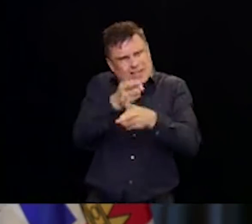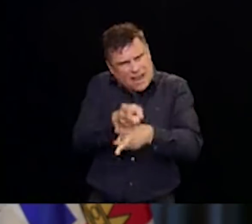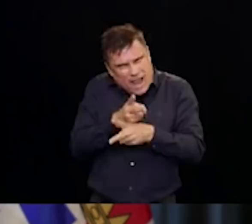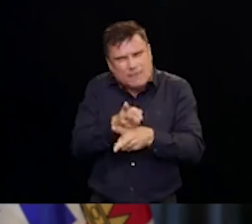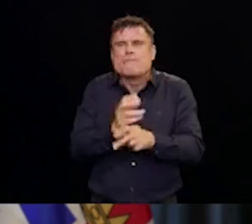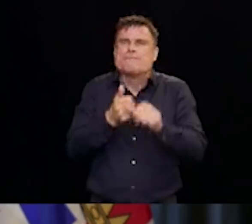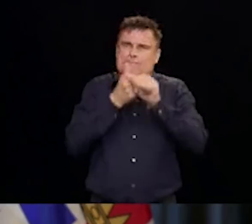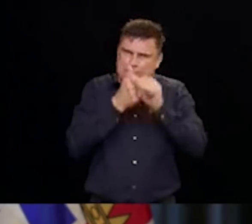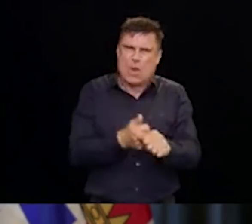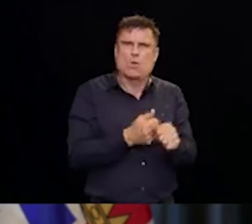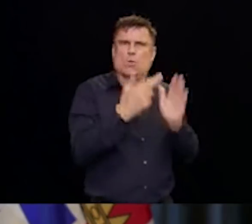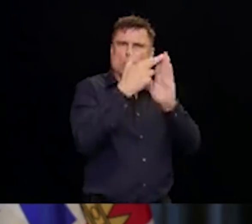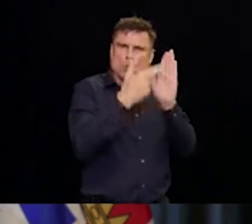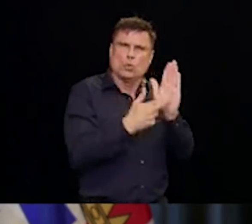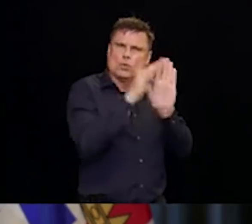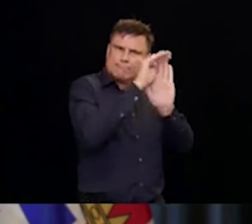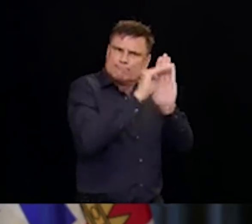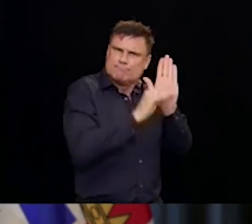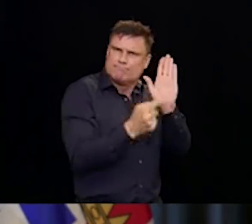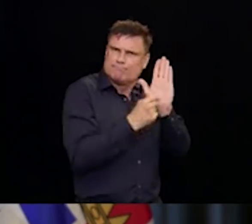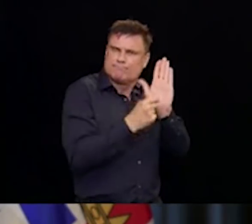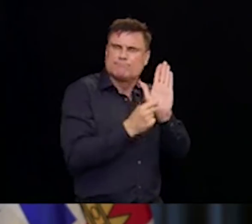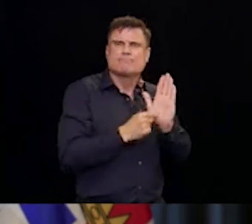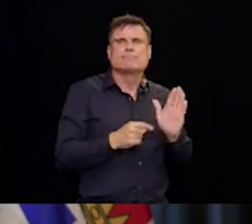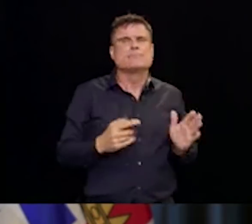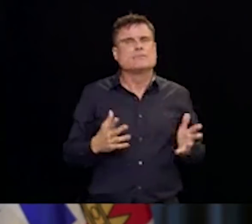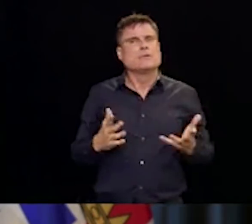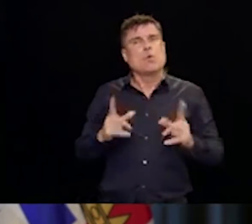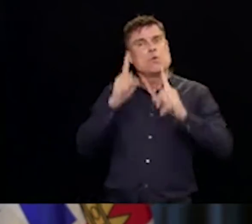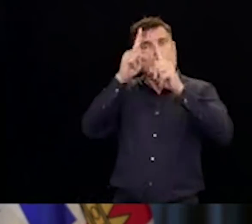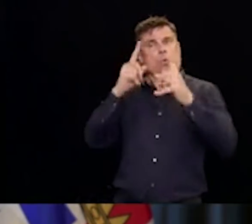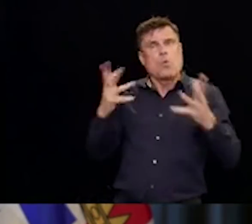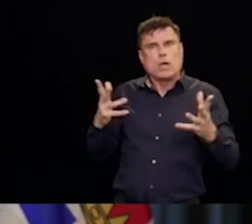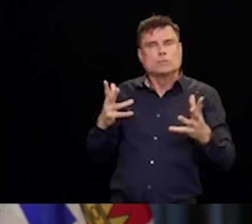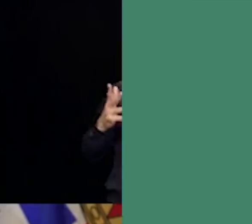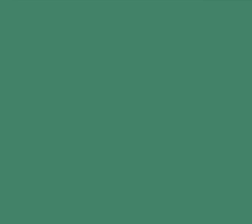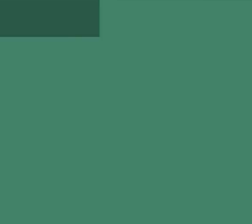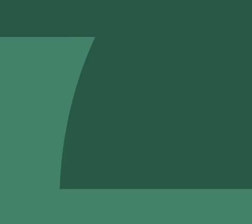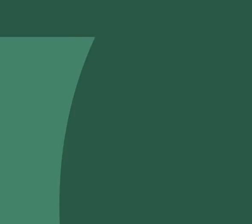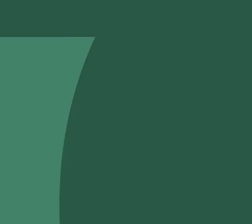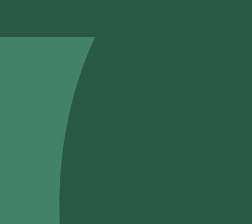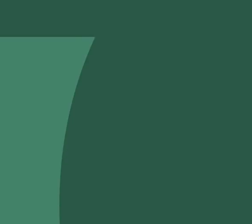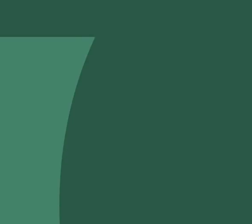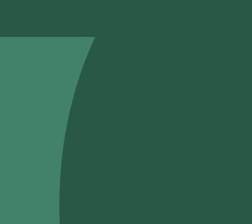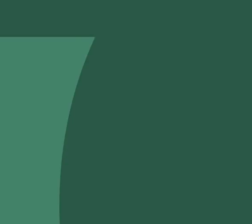the relief that Dr. Henry talked about, a vaccine or some other therapies to help us through this.